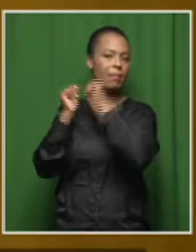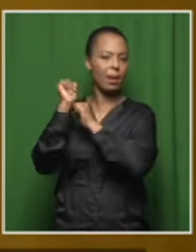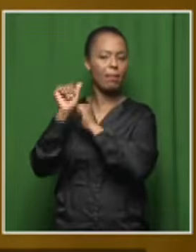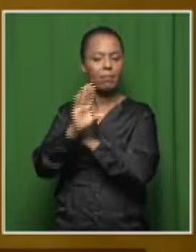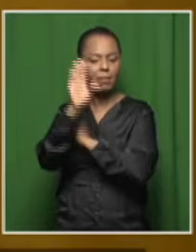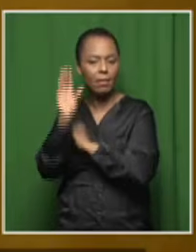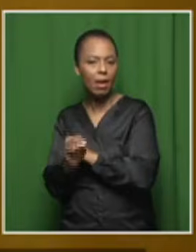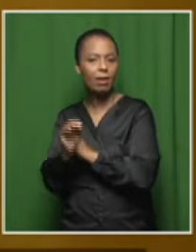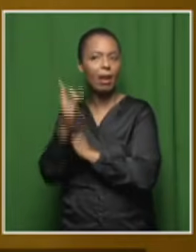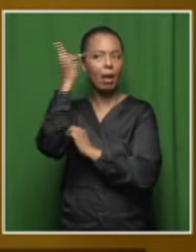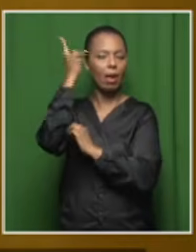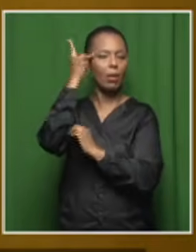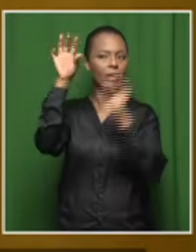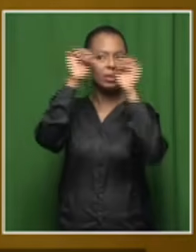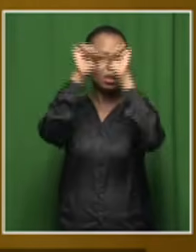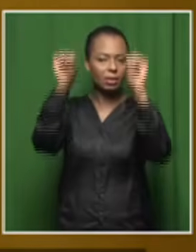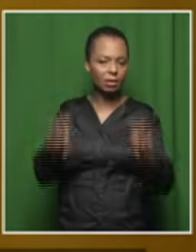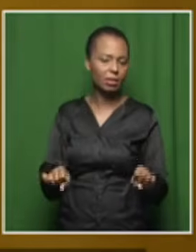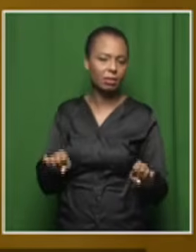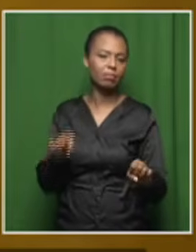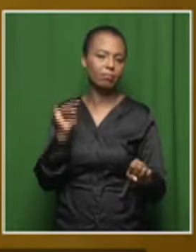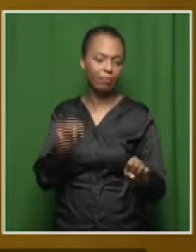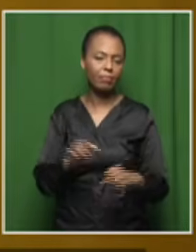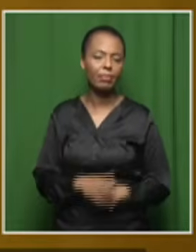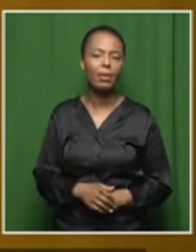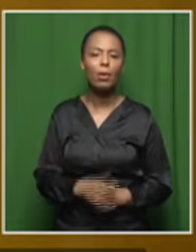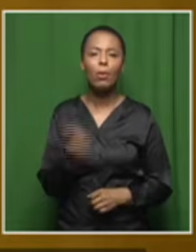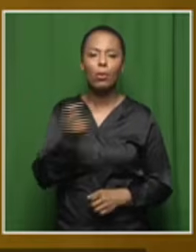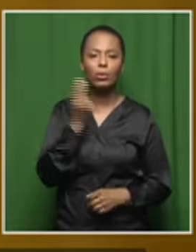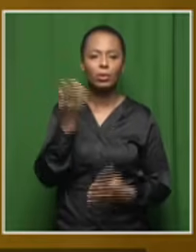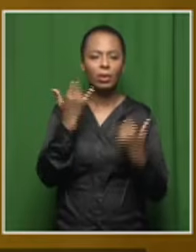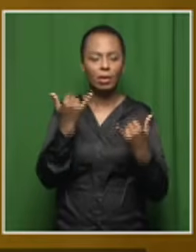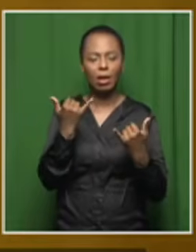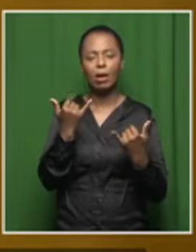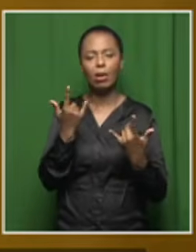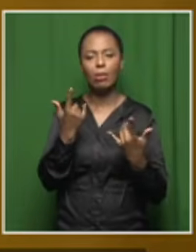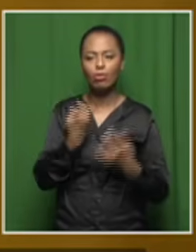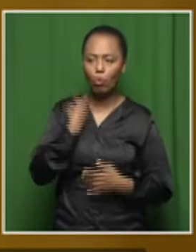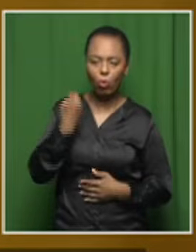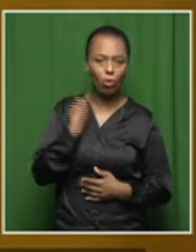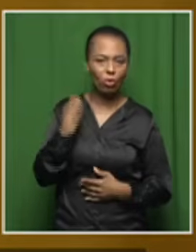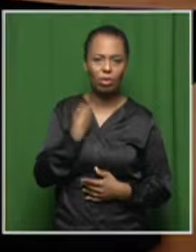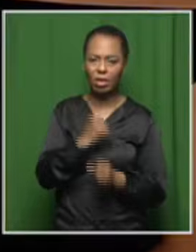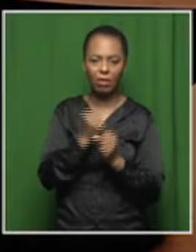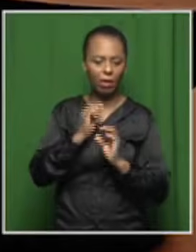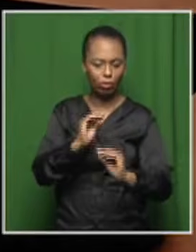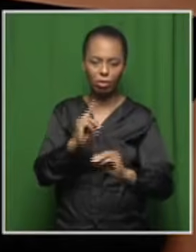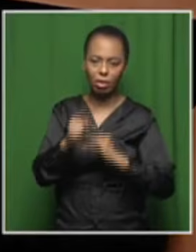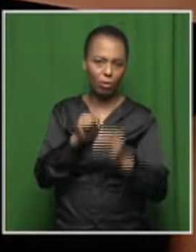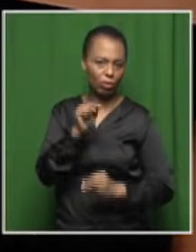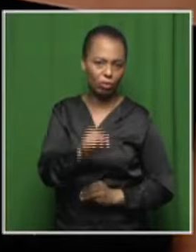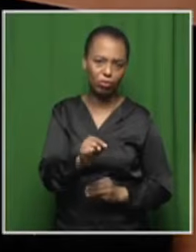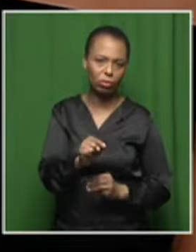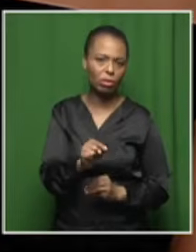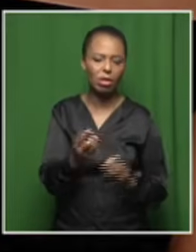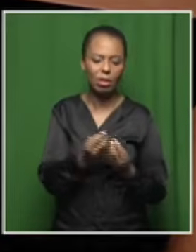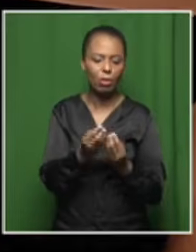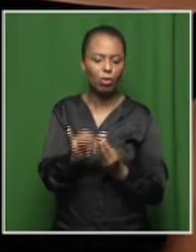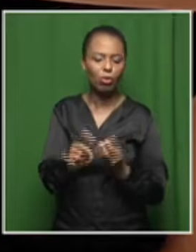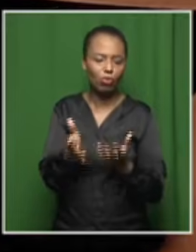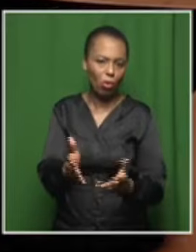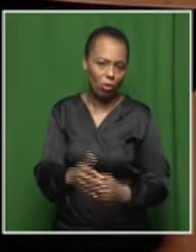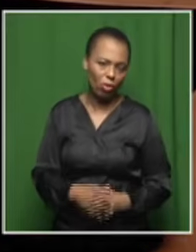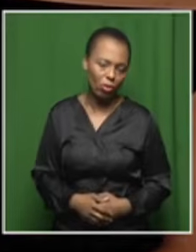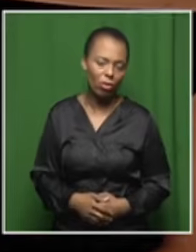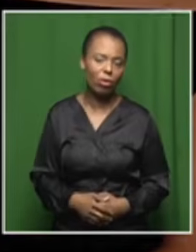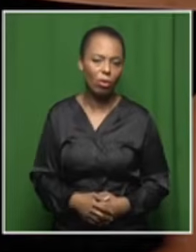have carried ancient civilizations as well, and that the youth are being taught about that, because that's something that struck me upon entering. It's just a space where you get